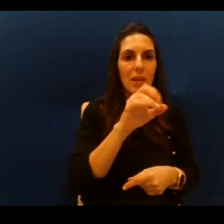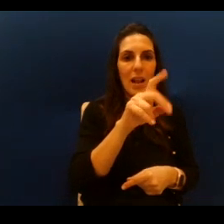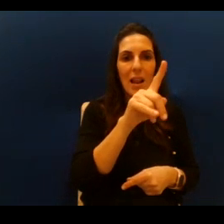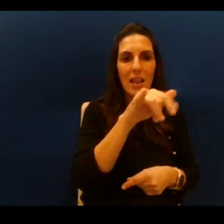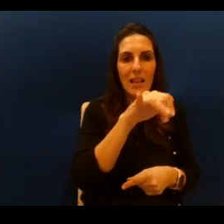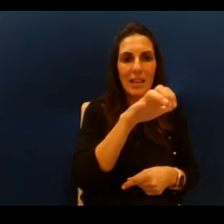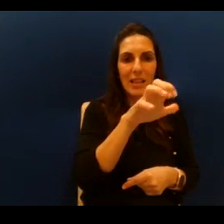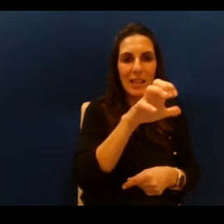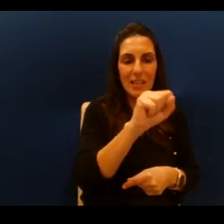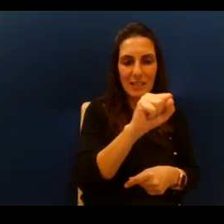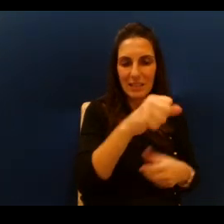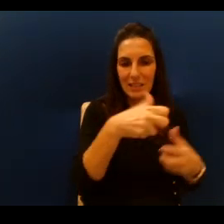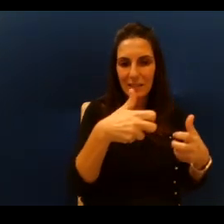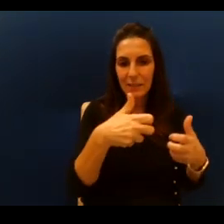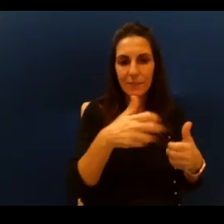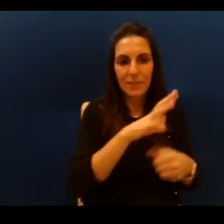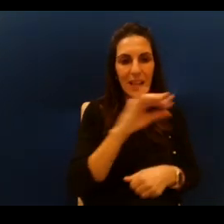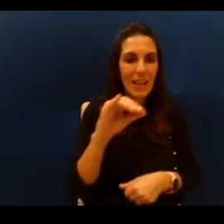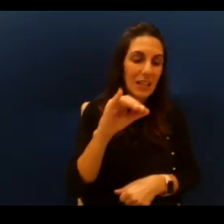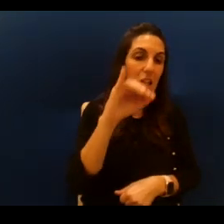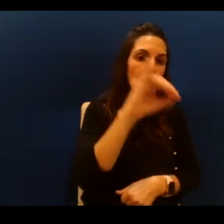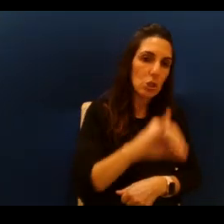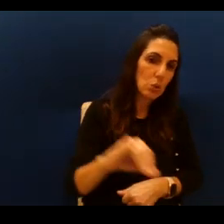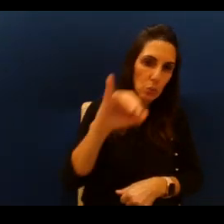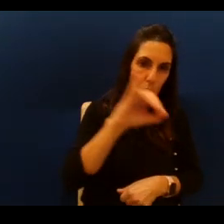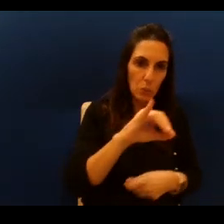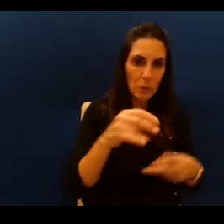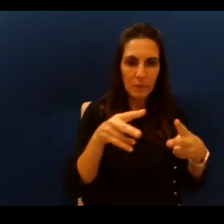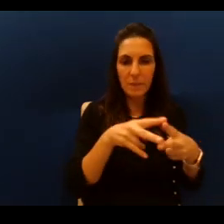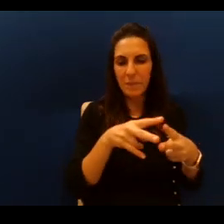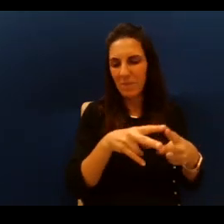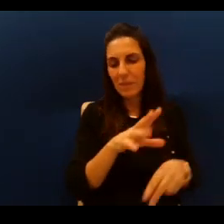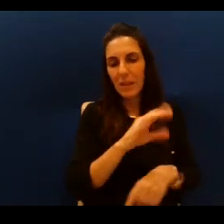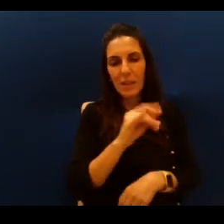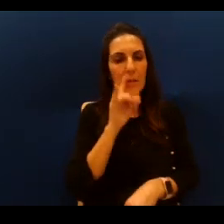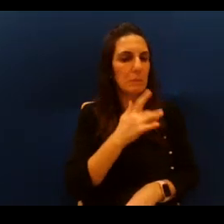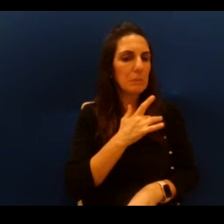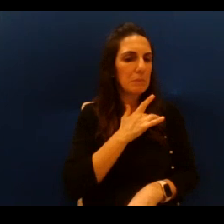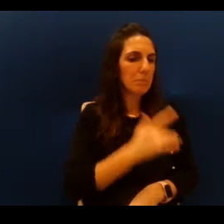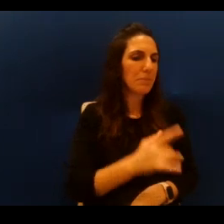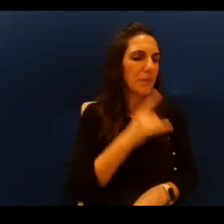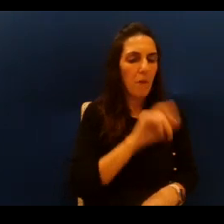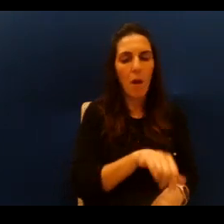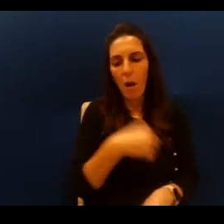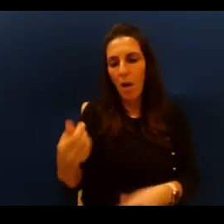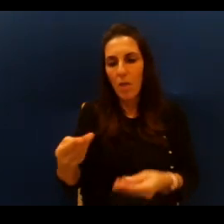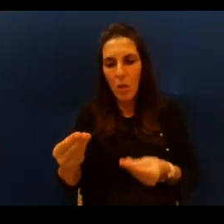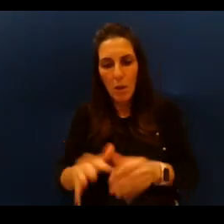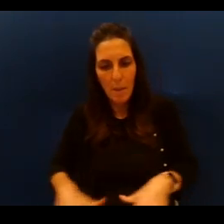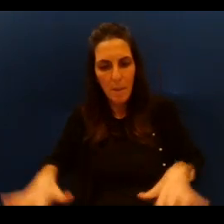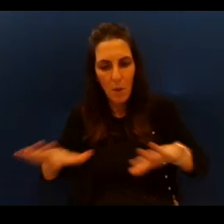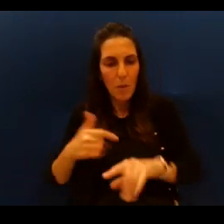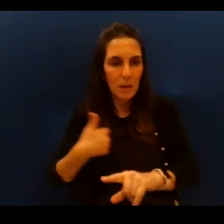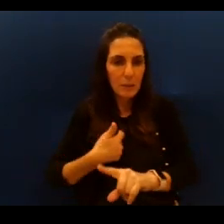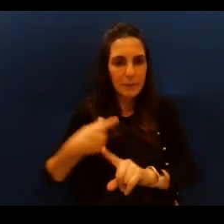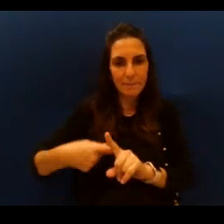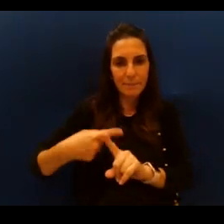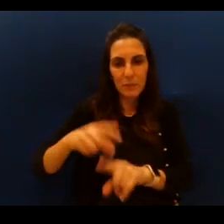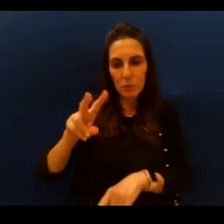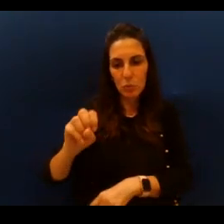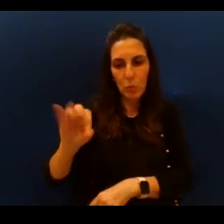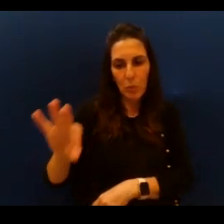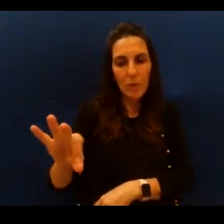and insurance. And it's typical, it's similar to the other property that we've leased, the 209 property that